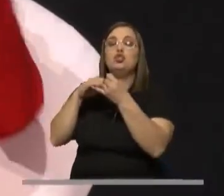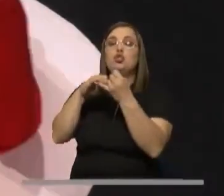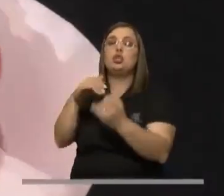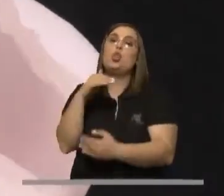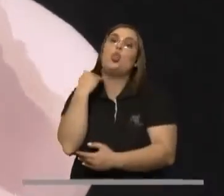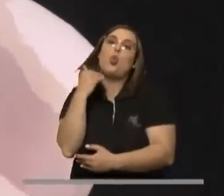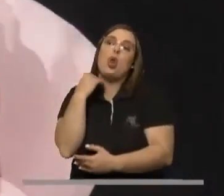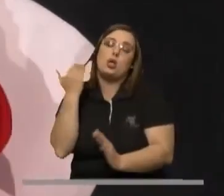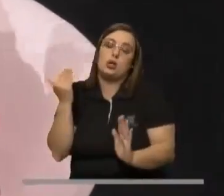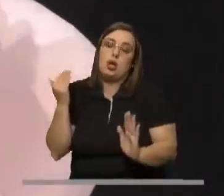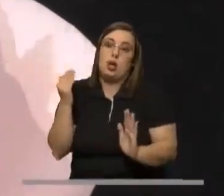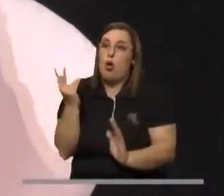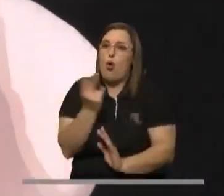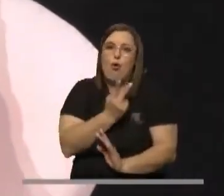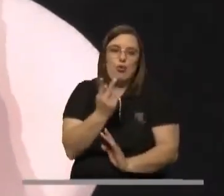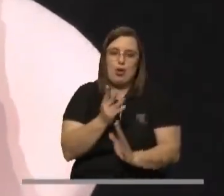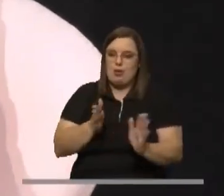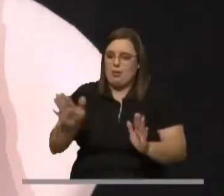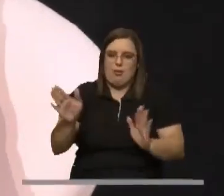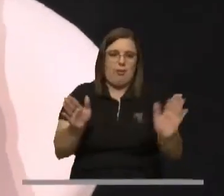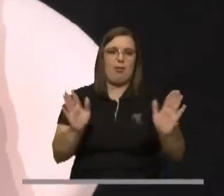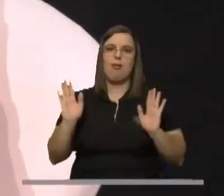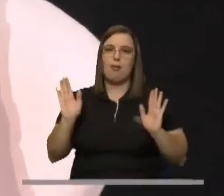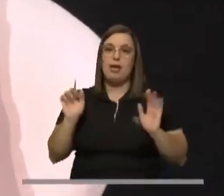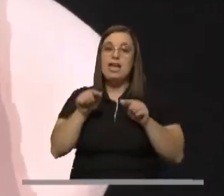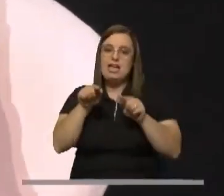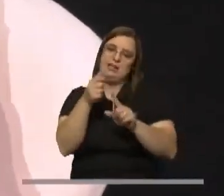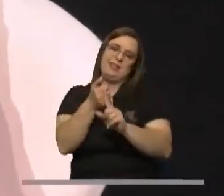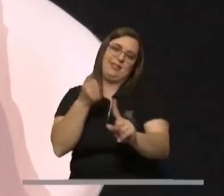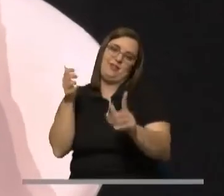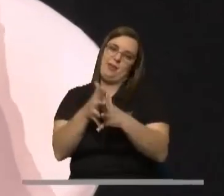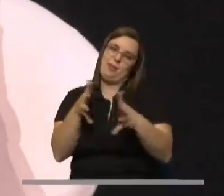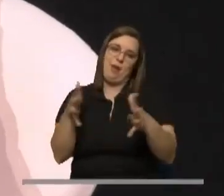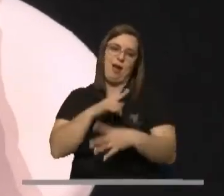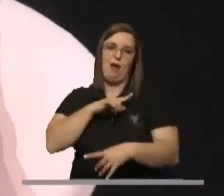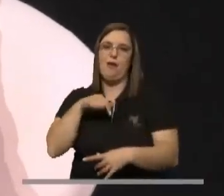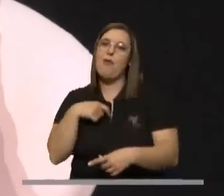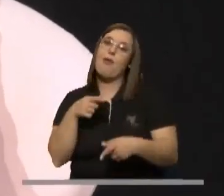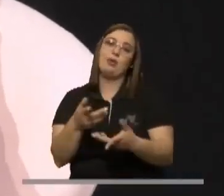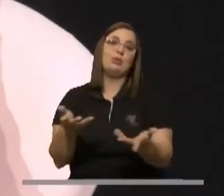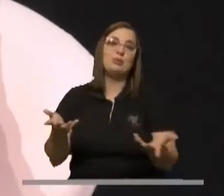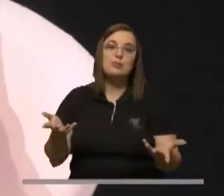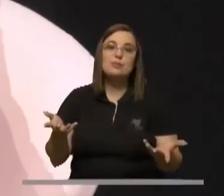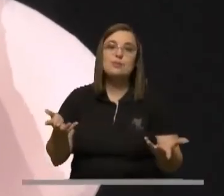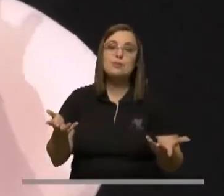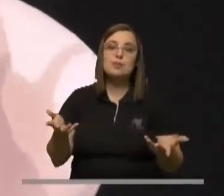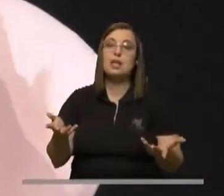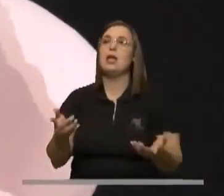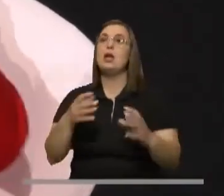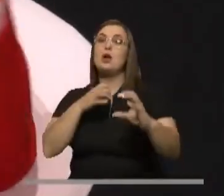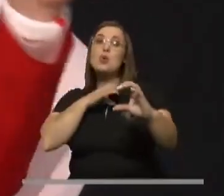The Prime Minister or the head of a terrorist government. And so these are the major challenges that we have.